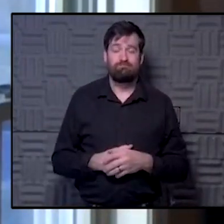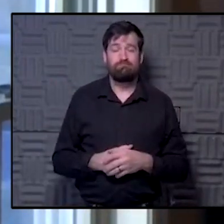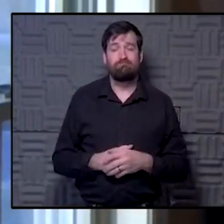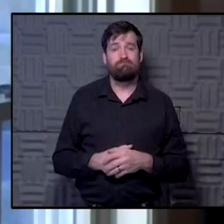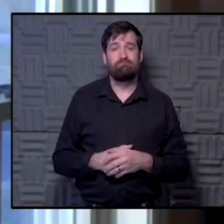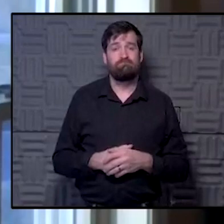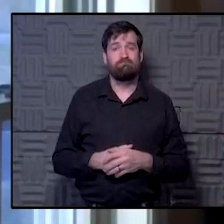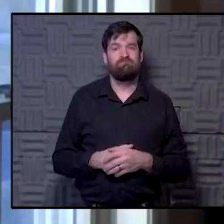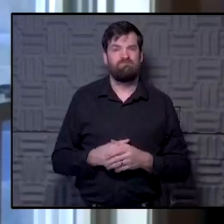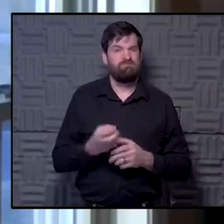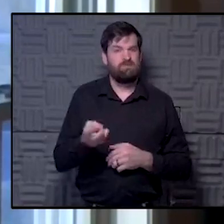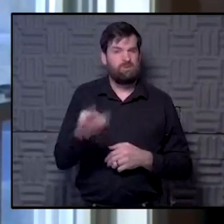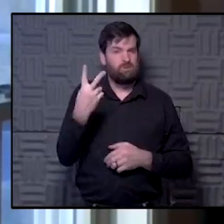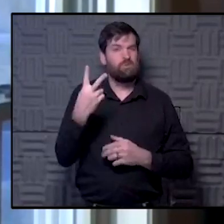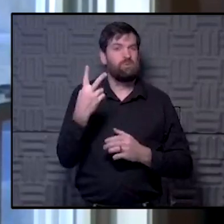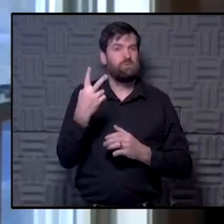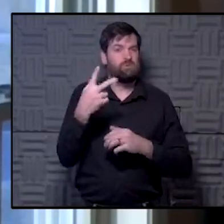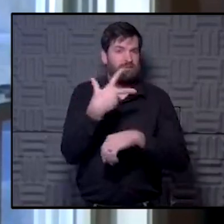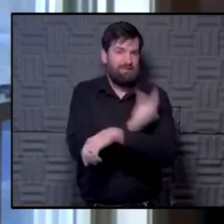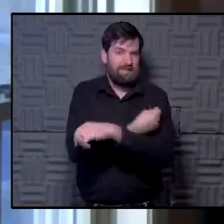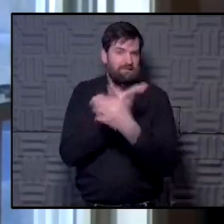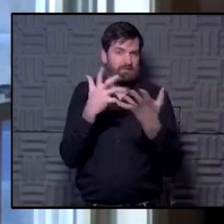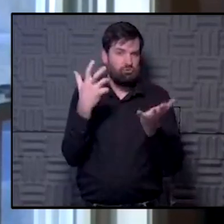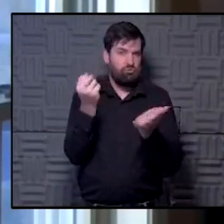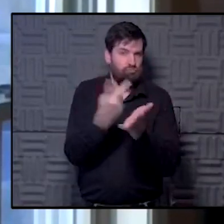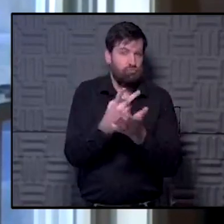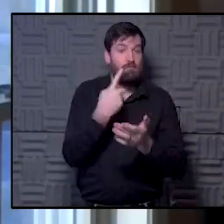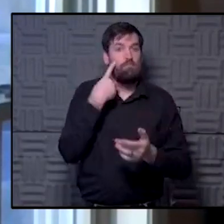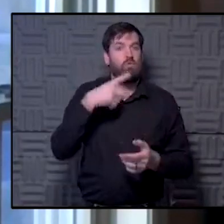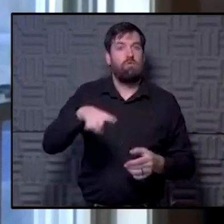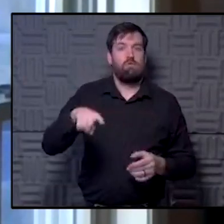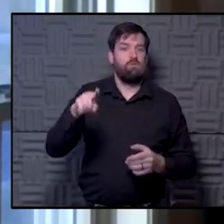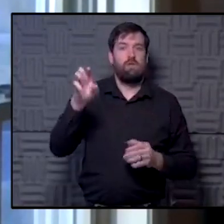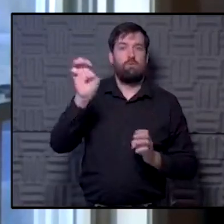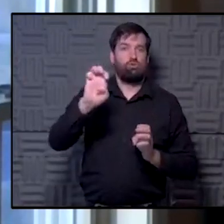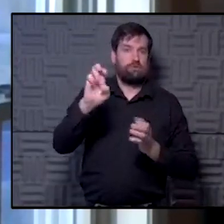We have these 2 approved vaccines that are approved for emergency use, which is